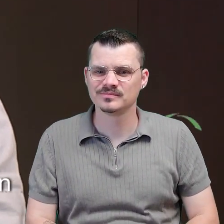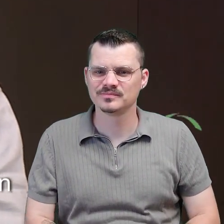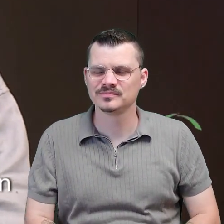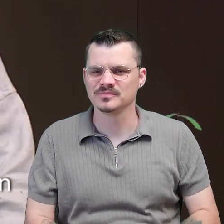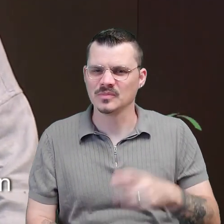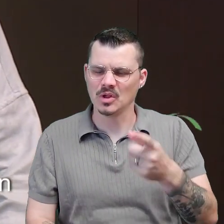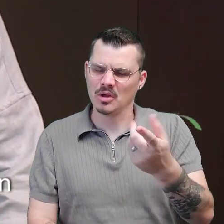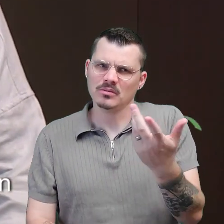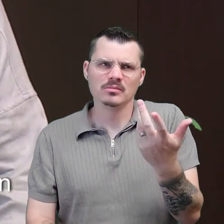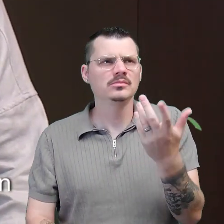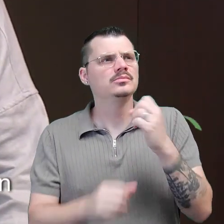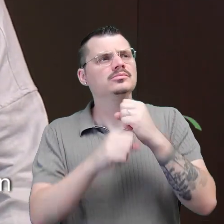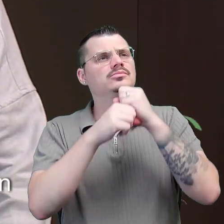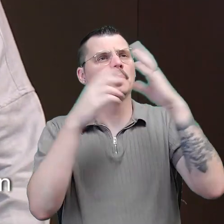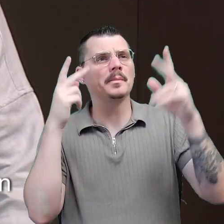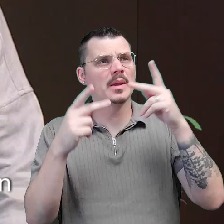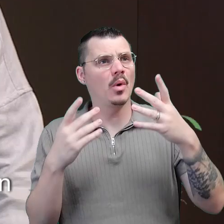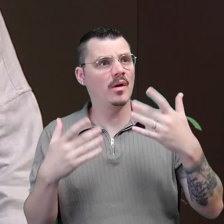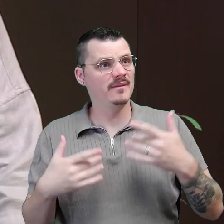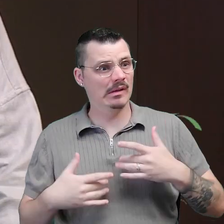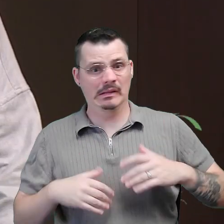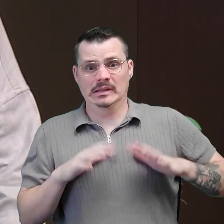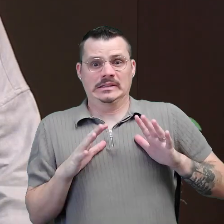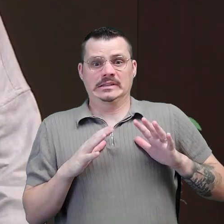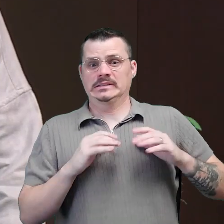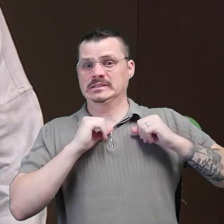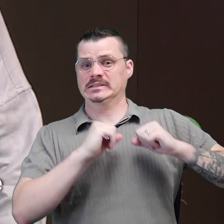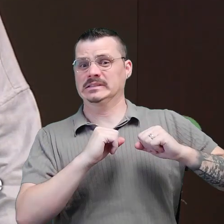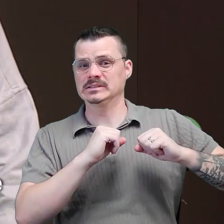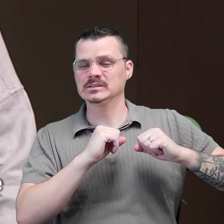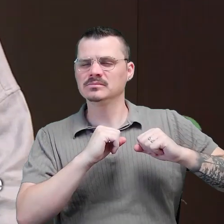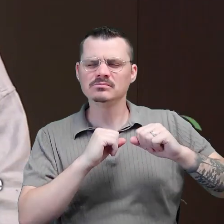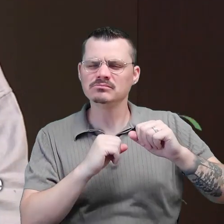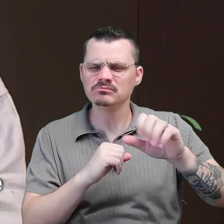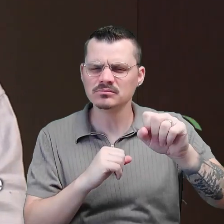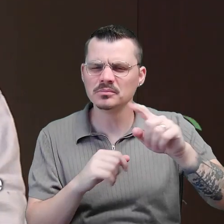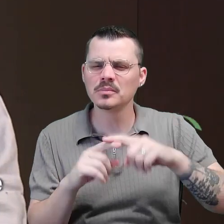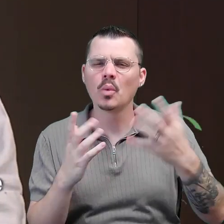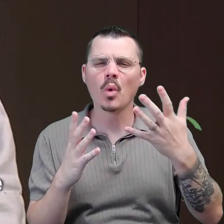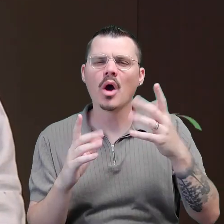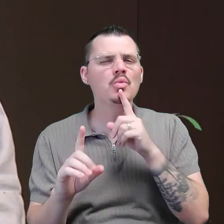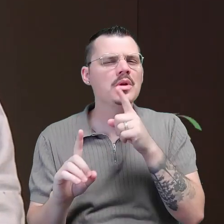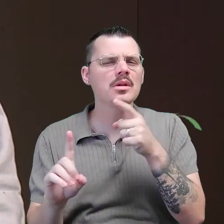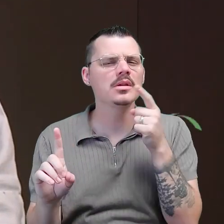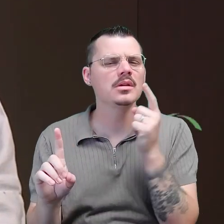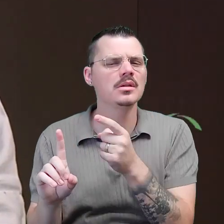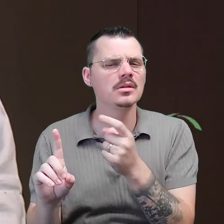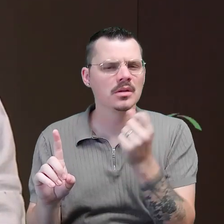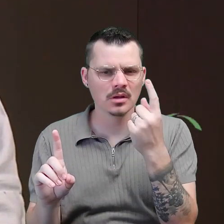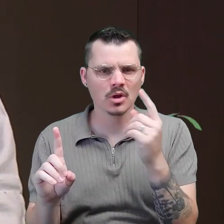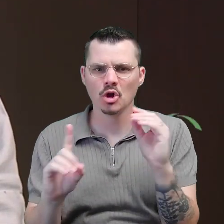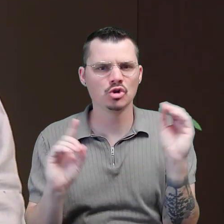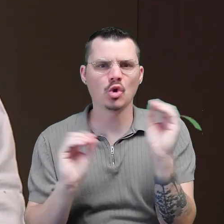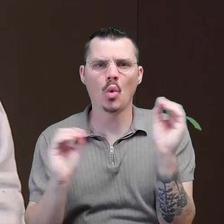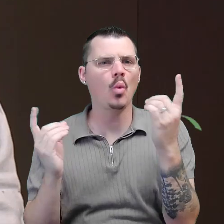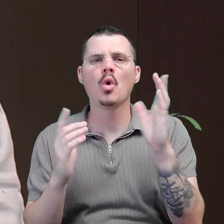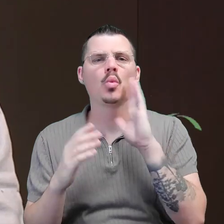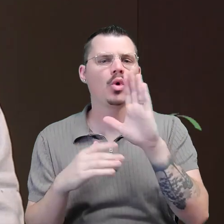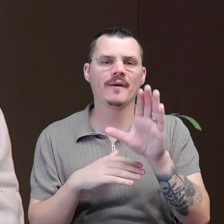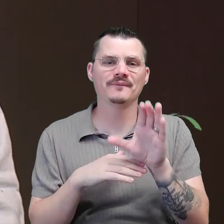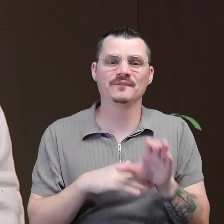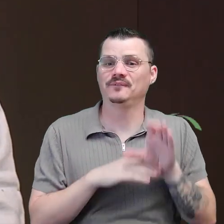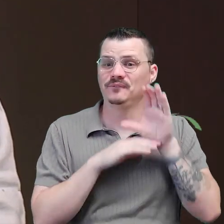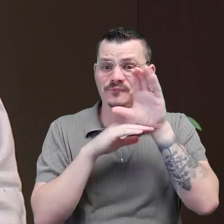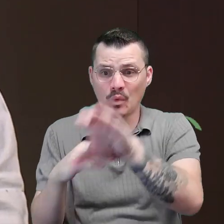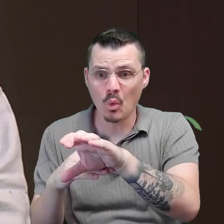You can get how people would go there in their mind. But what was the feature? What was the factor? Nobody was going to be